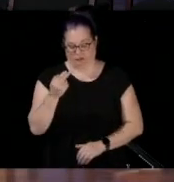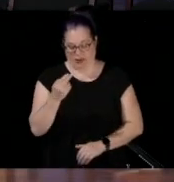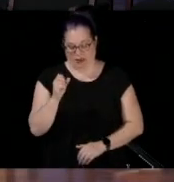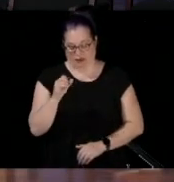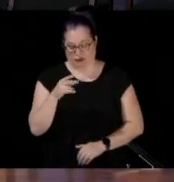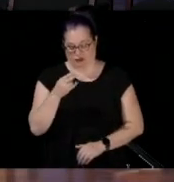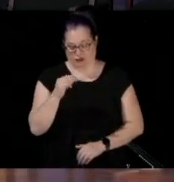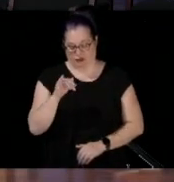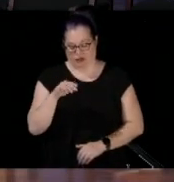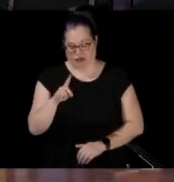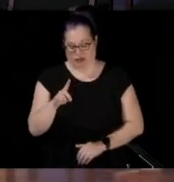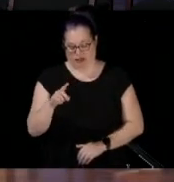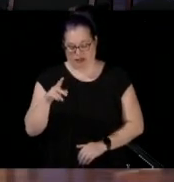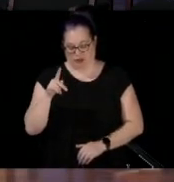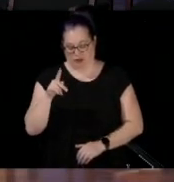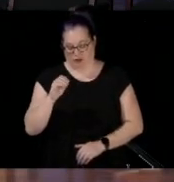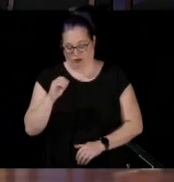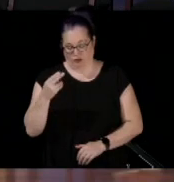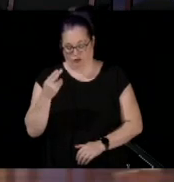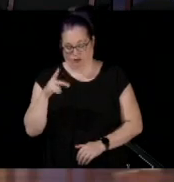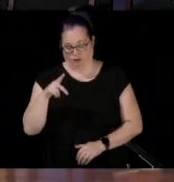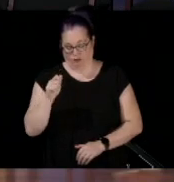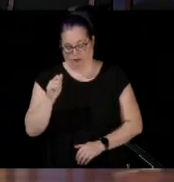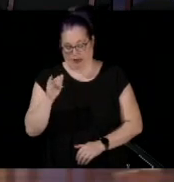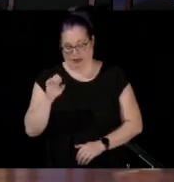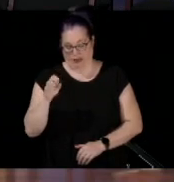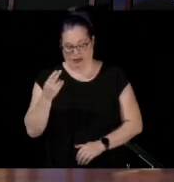Mashid Kupaya.